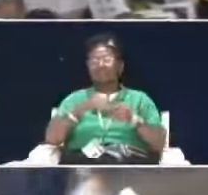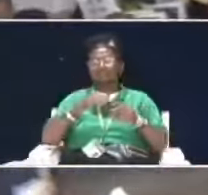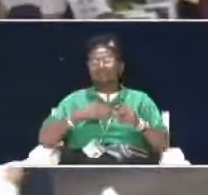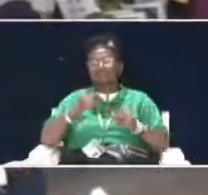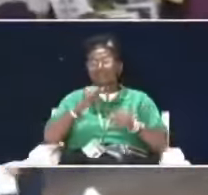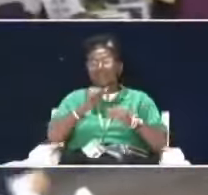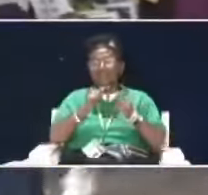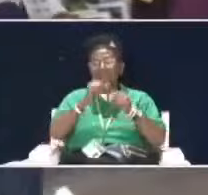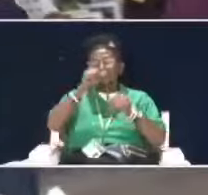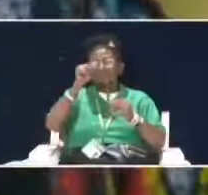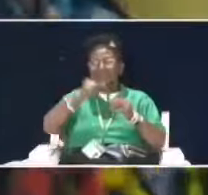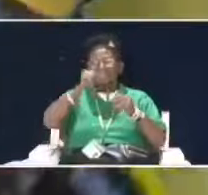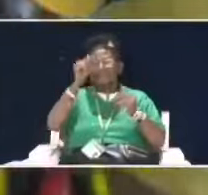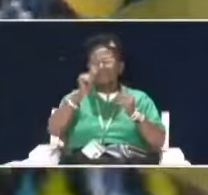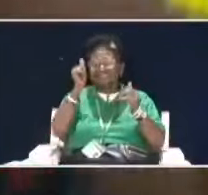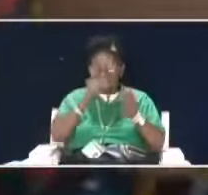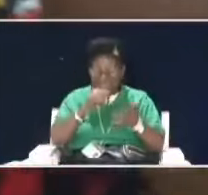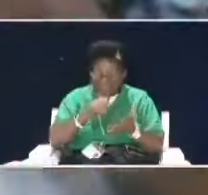operating in my root,